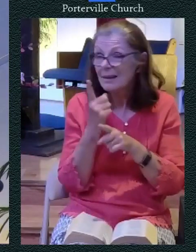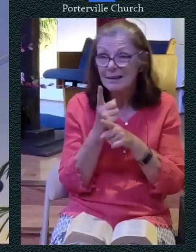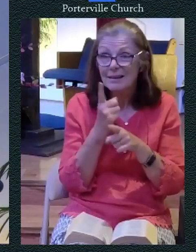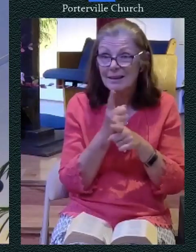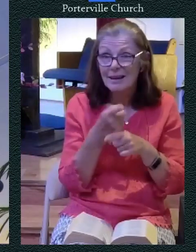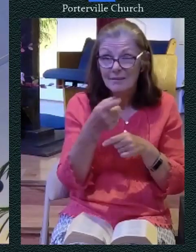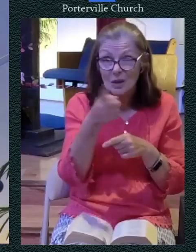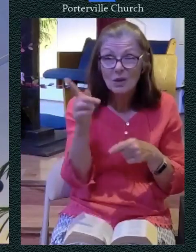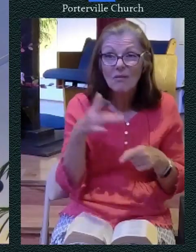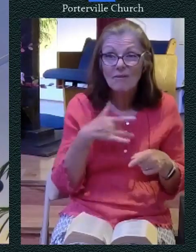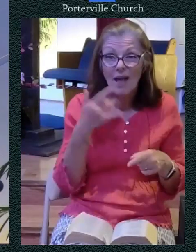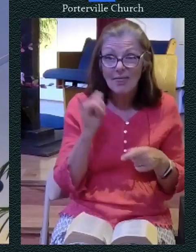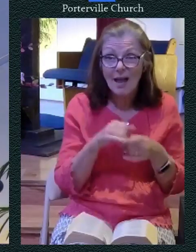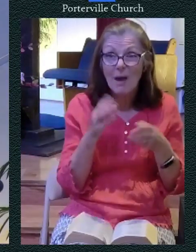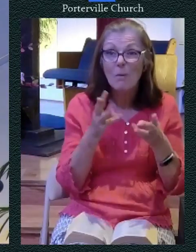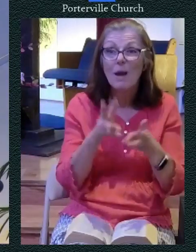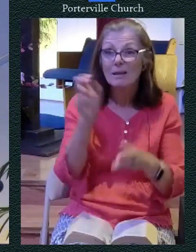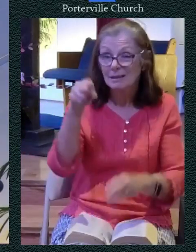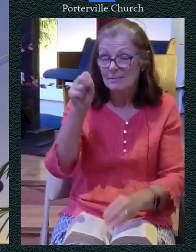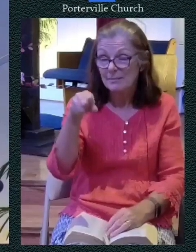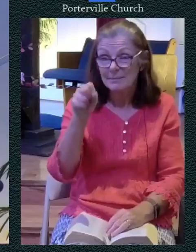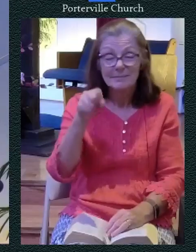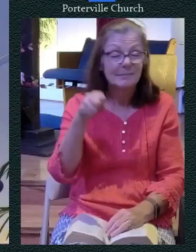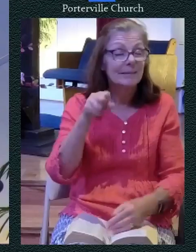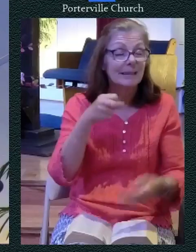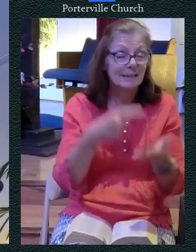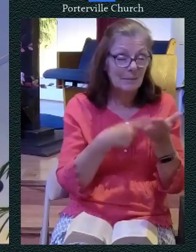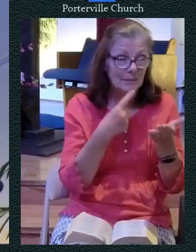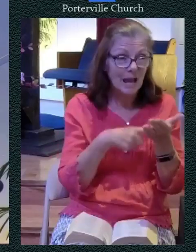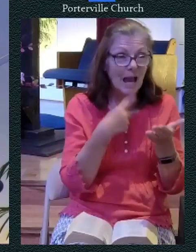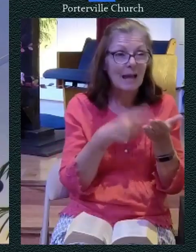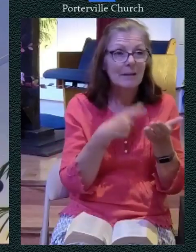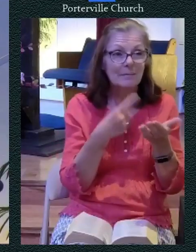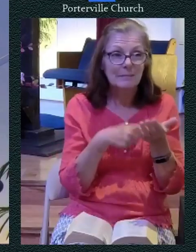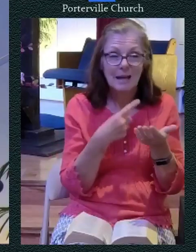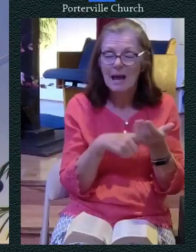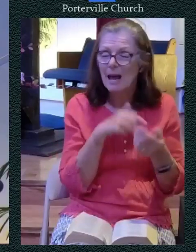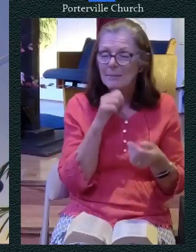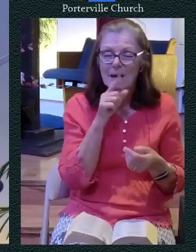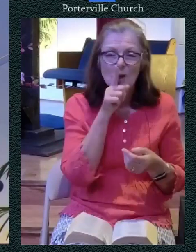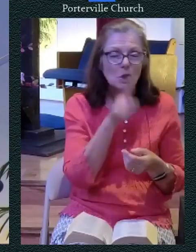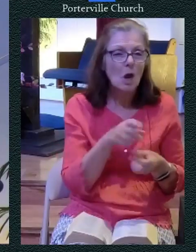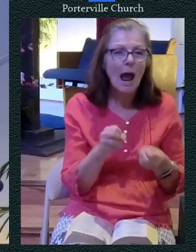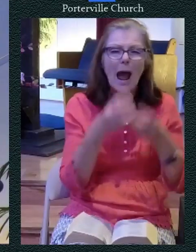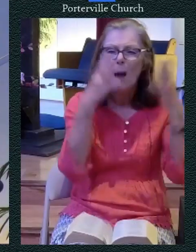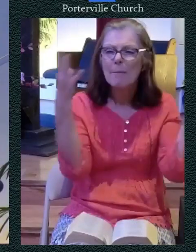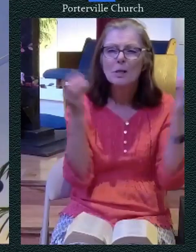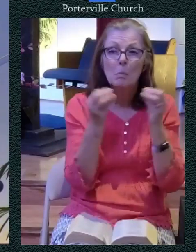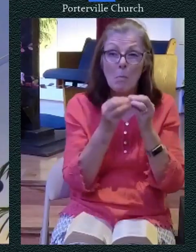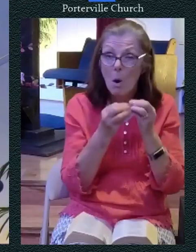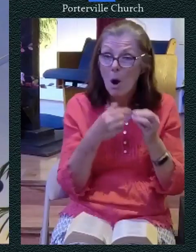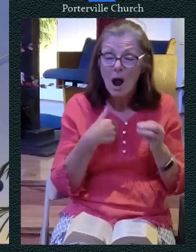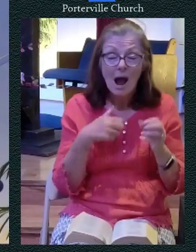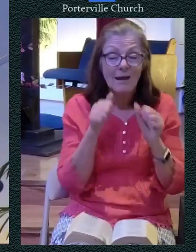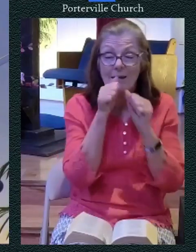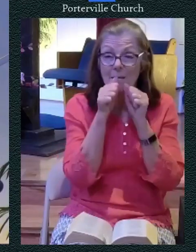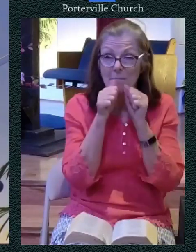felt that way at times in your life journey? I'm not sure how much more of this I can handle.